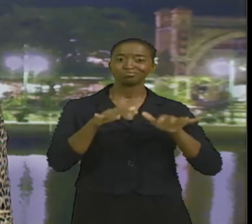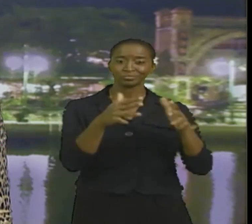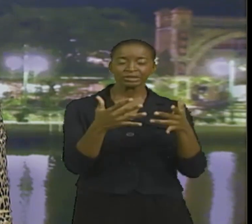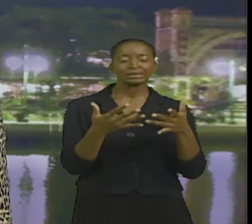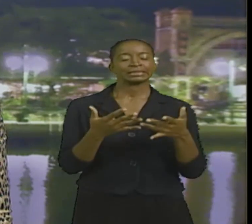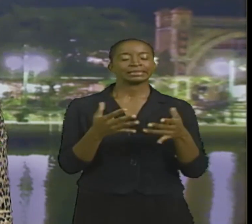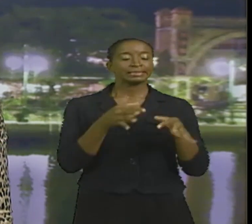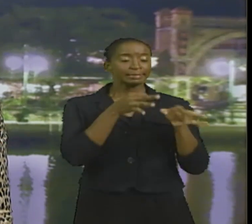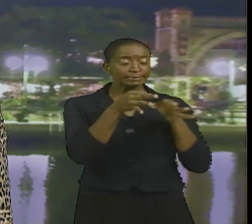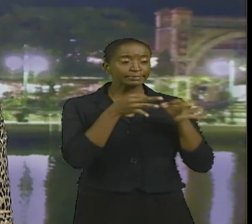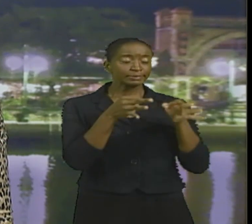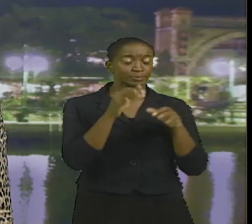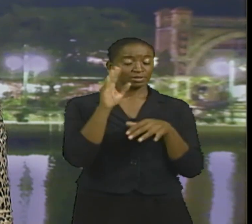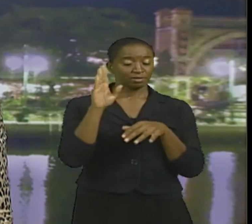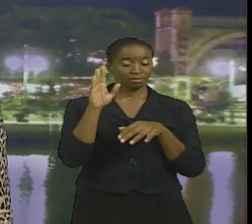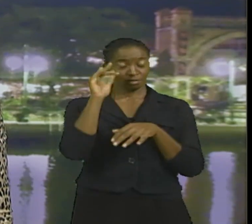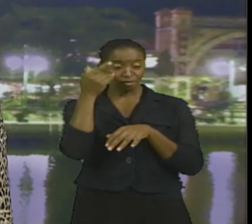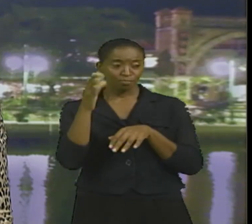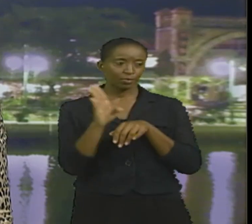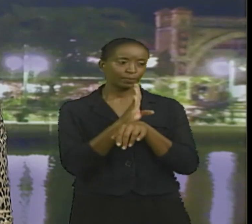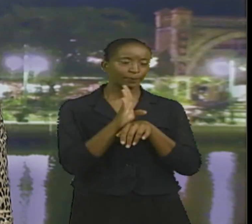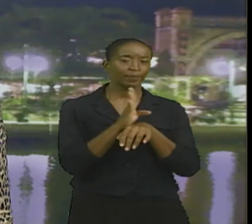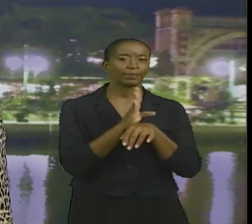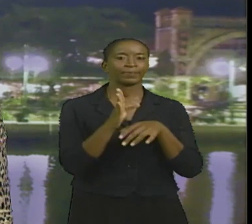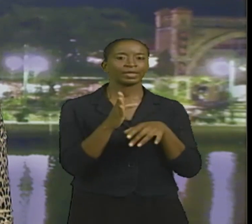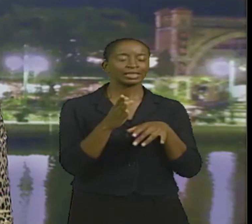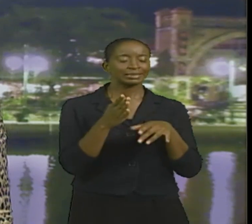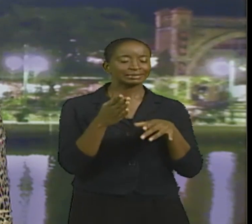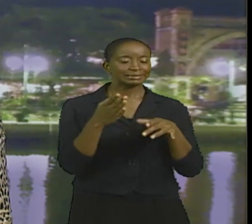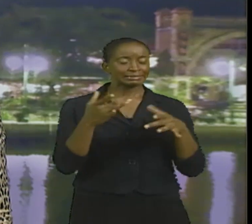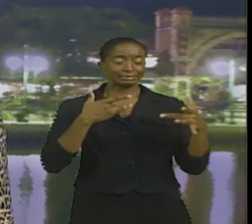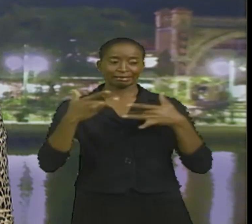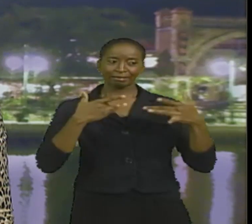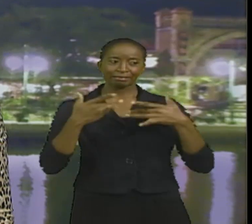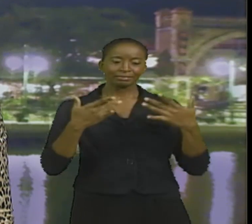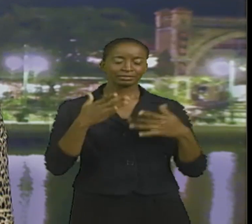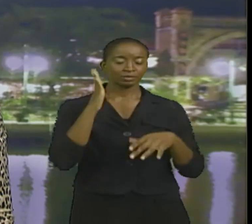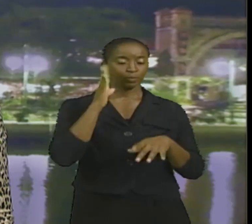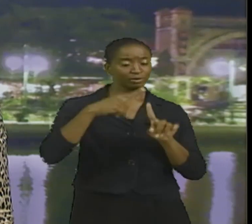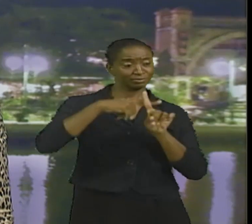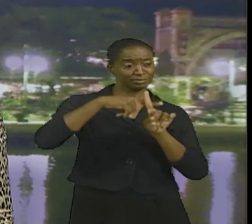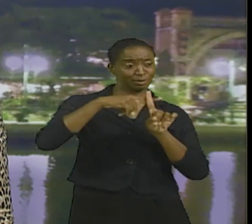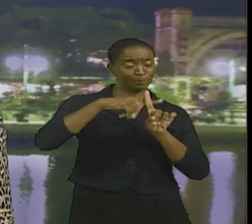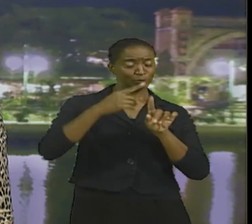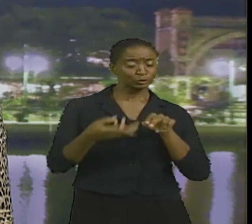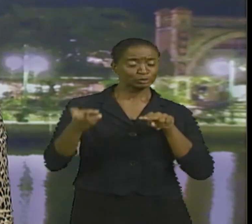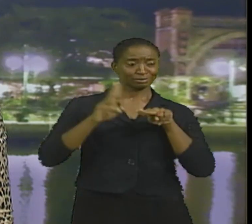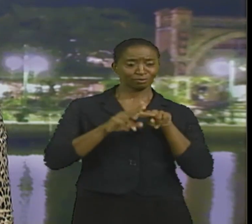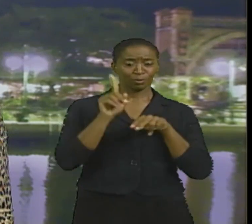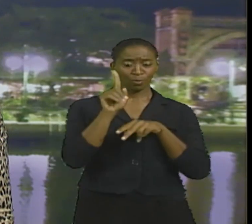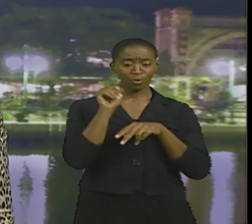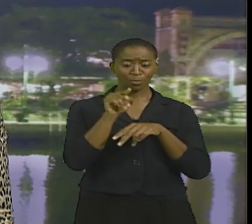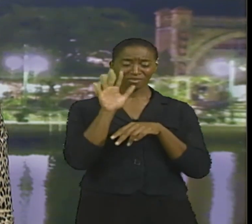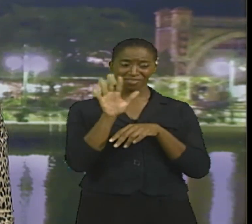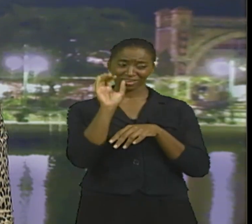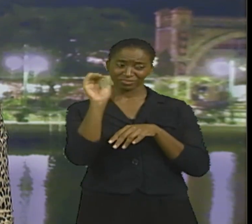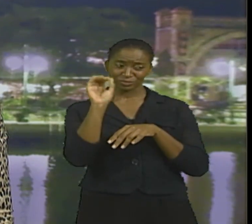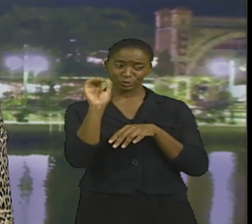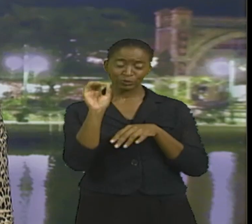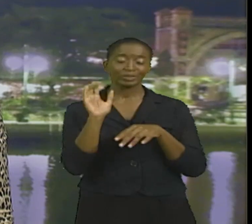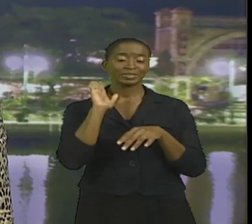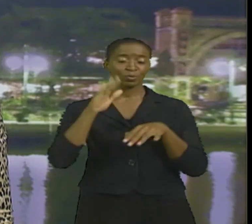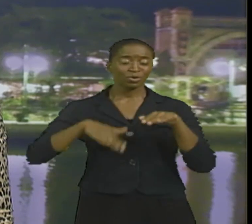are concerned about the projections in a special report on global warming, suggesting the threshold of 1.5 degrees Celsius is likely to